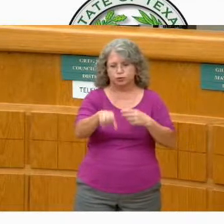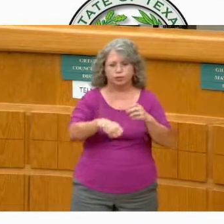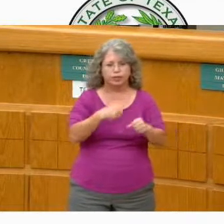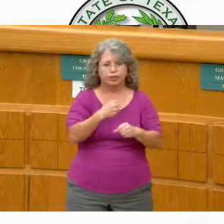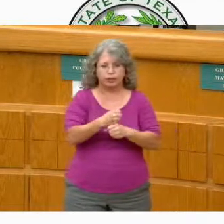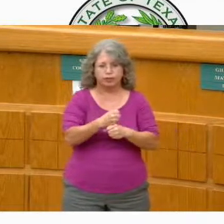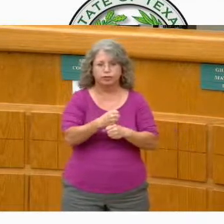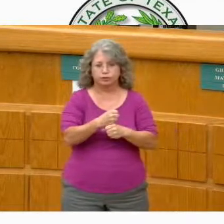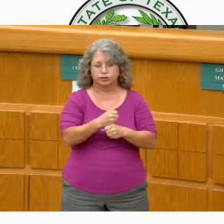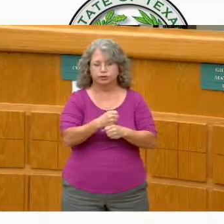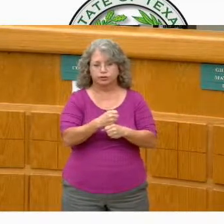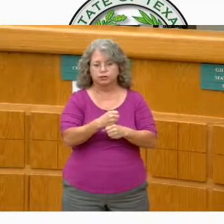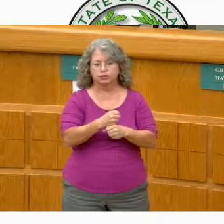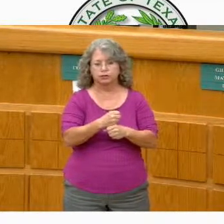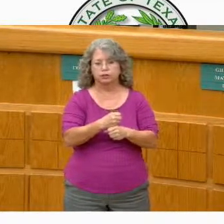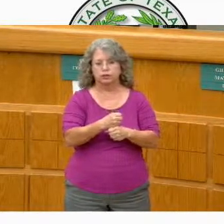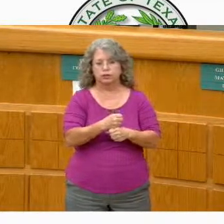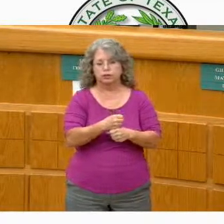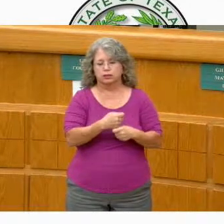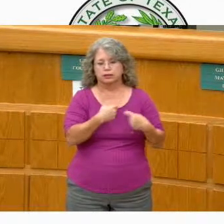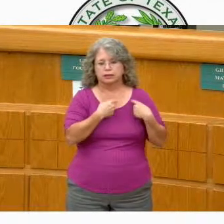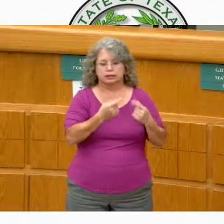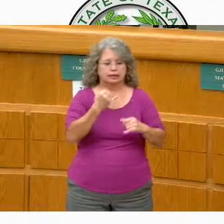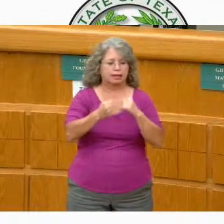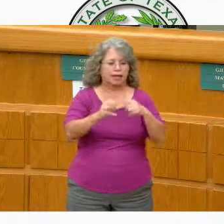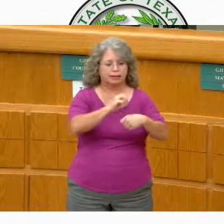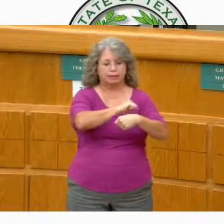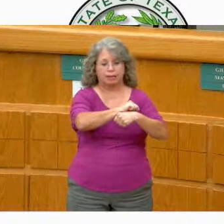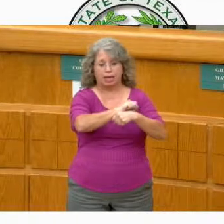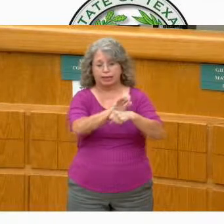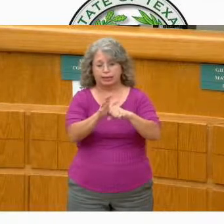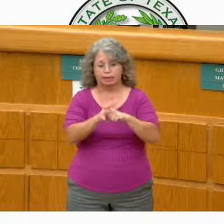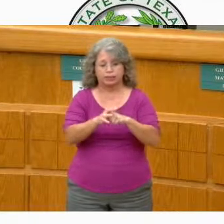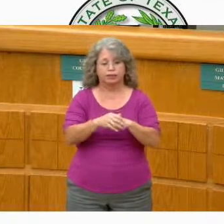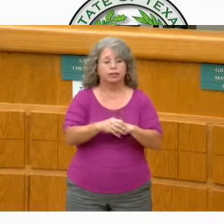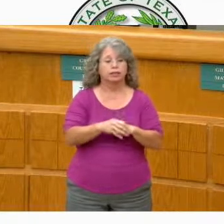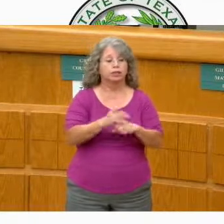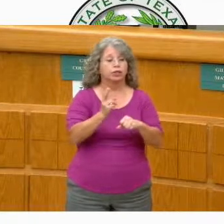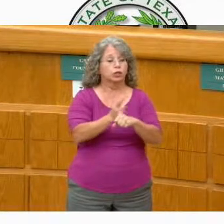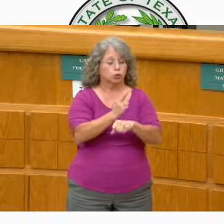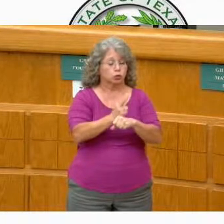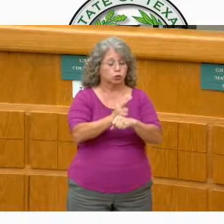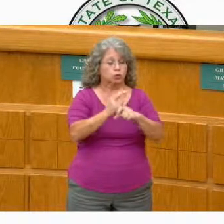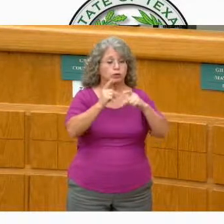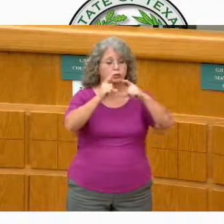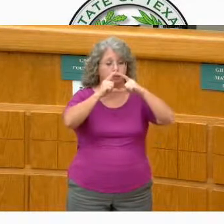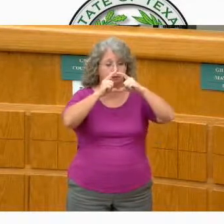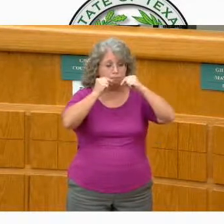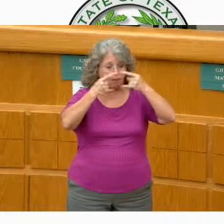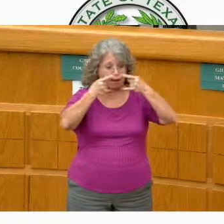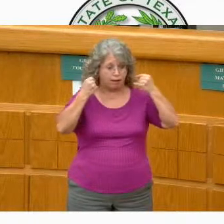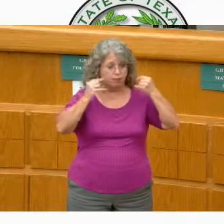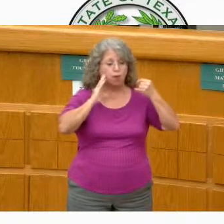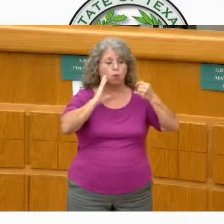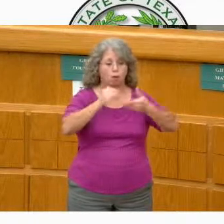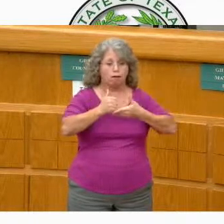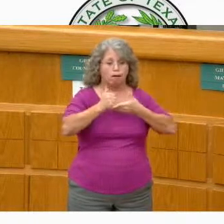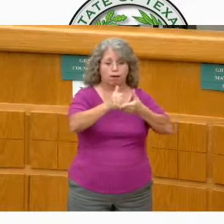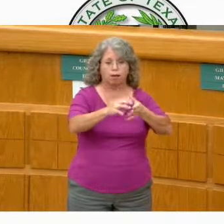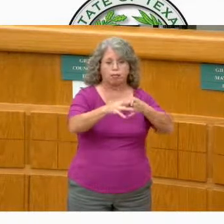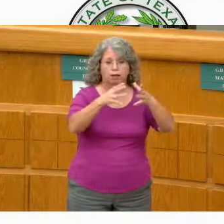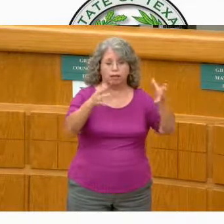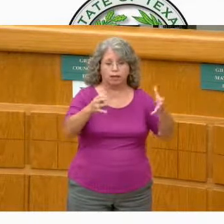102 years since the last global pandemic that we faced. Now, wearing masks